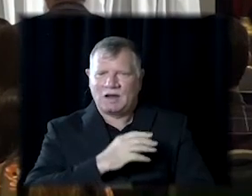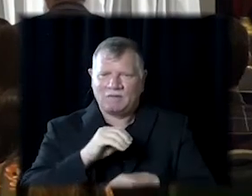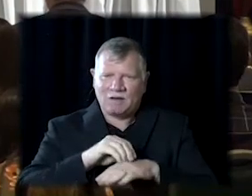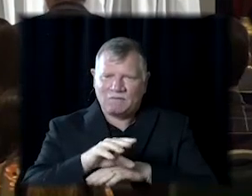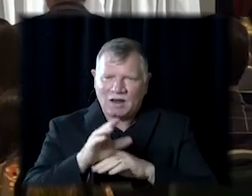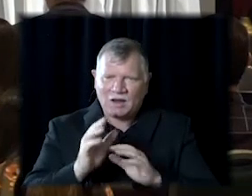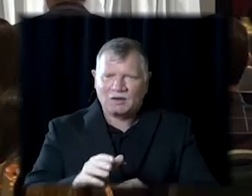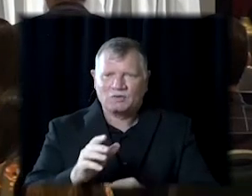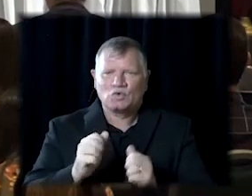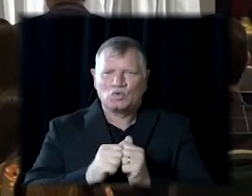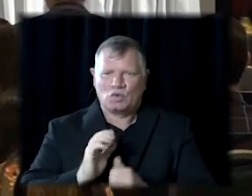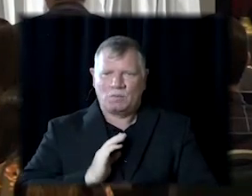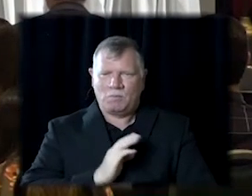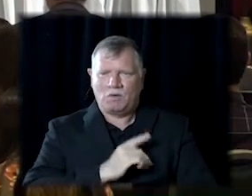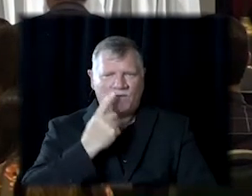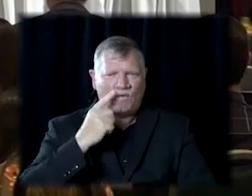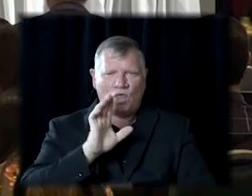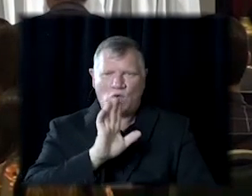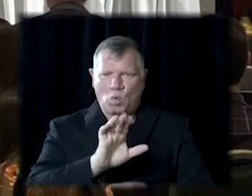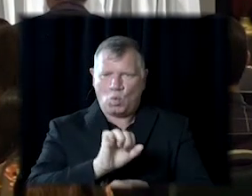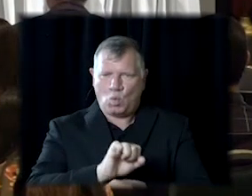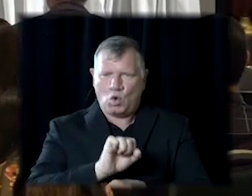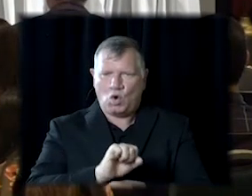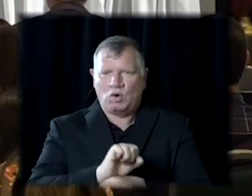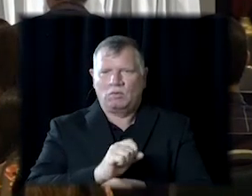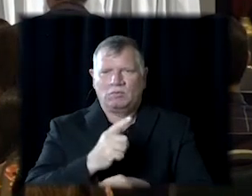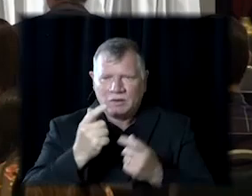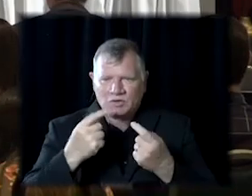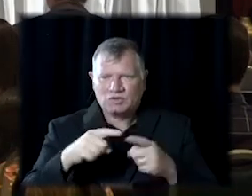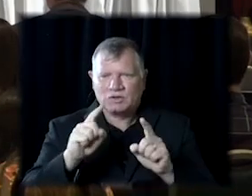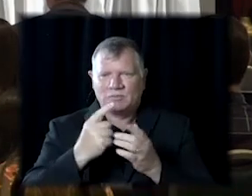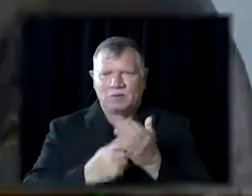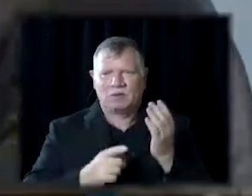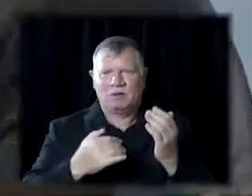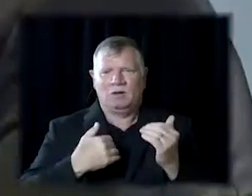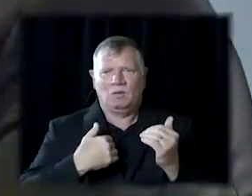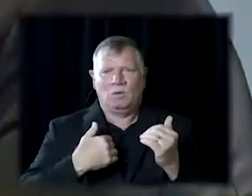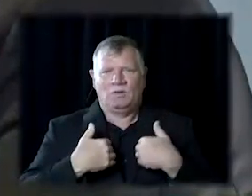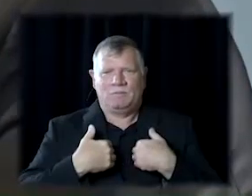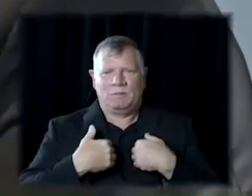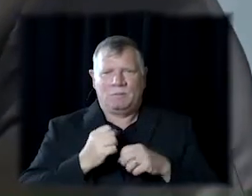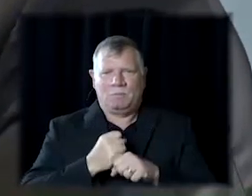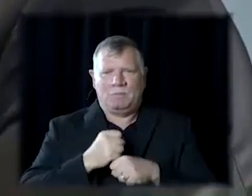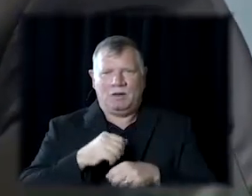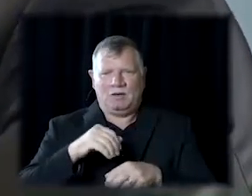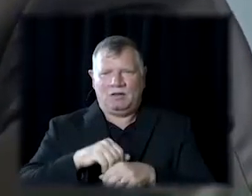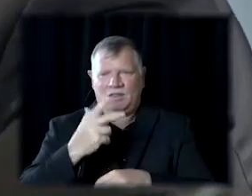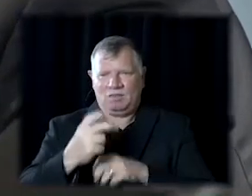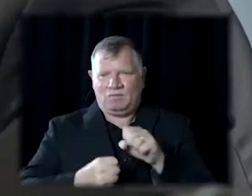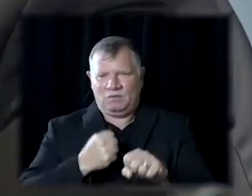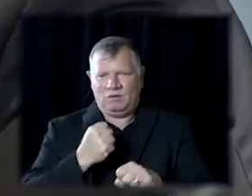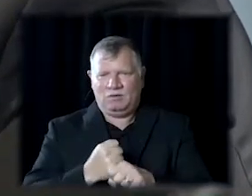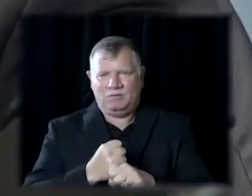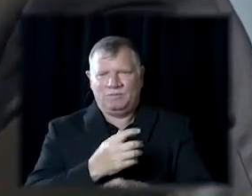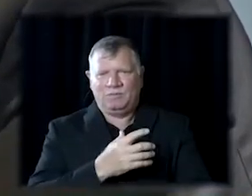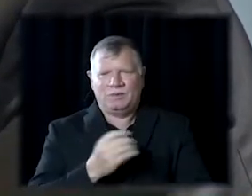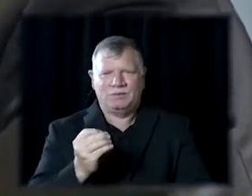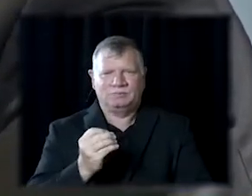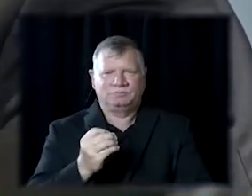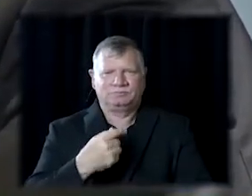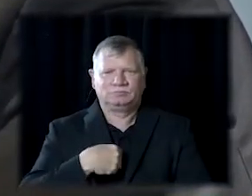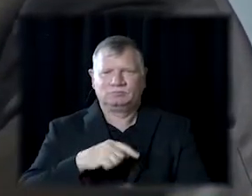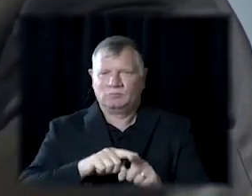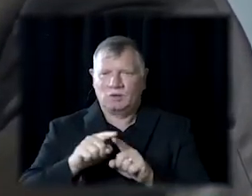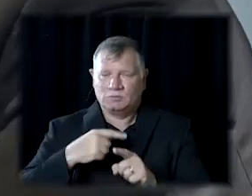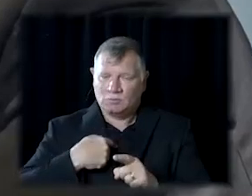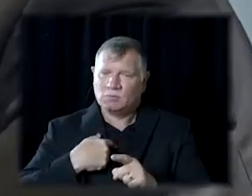advisors to the board for the work and the achievements that we have made over these 3 years. And I